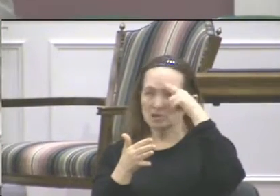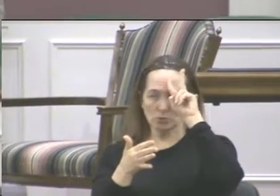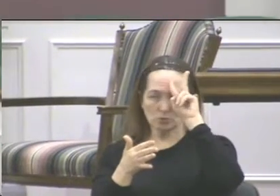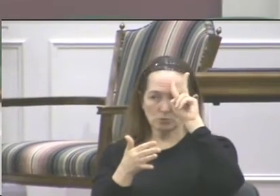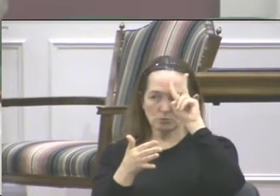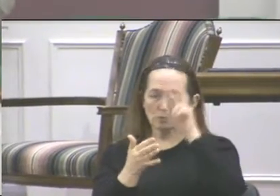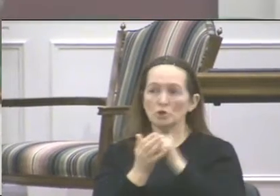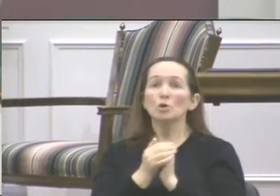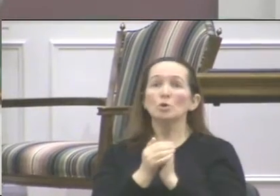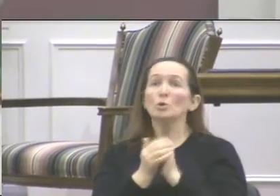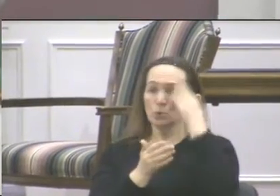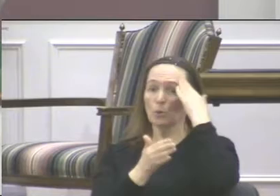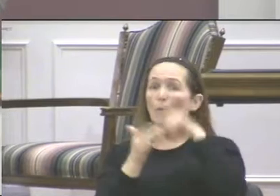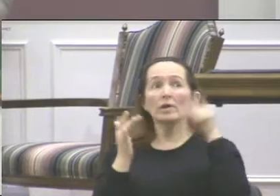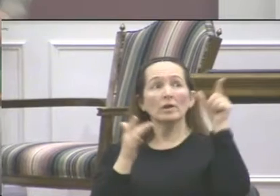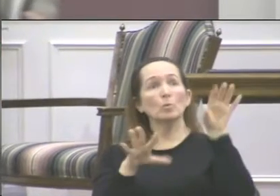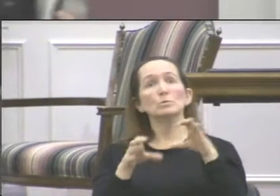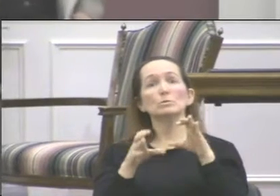what God will do?